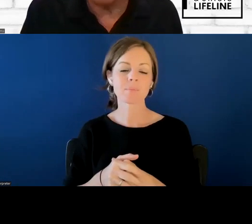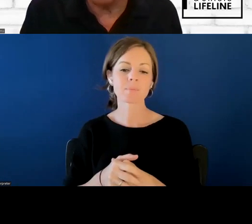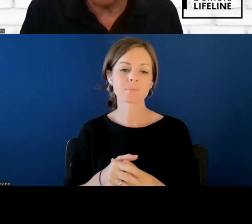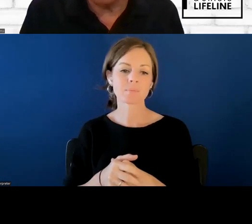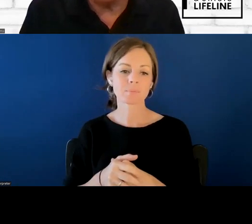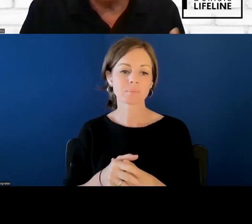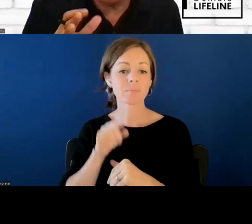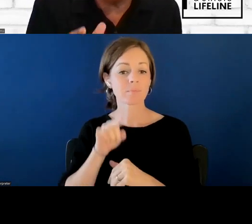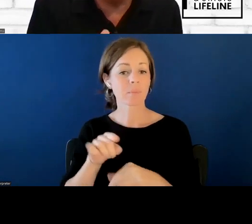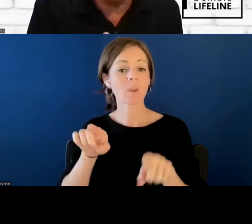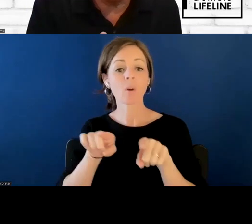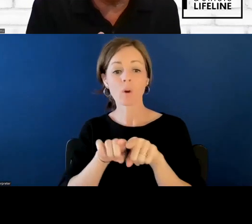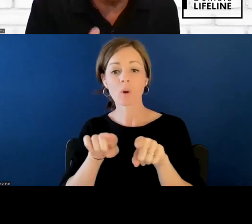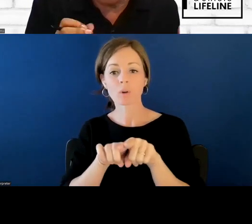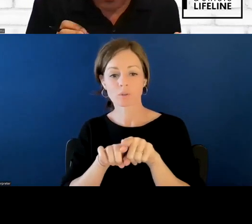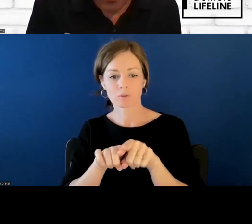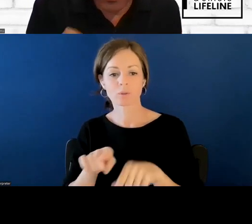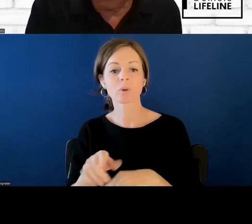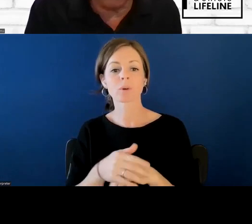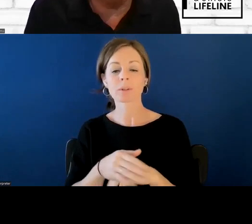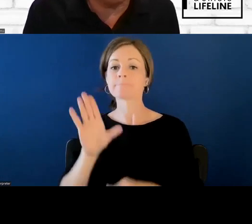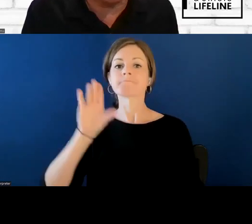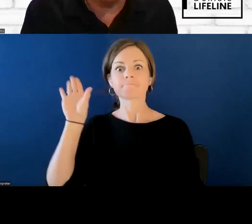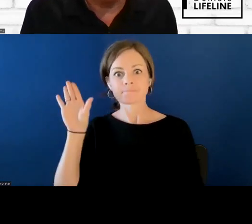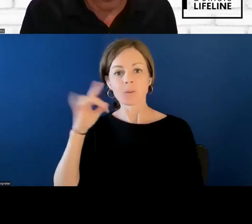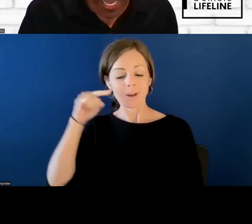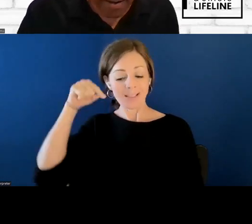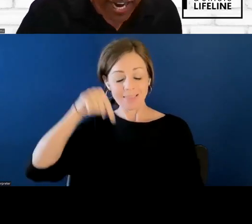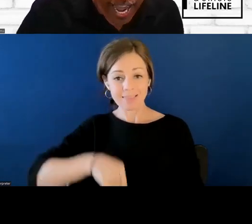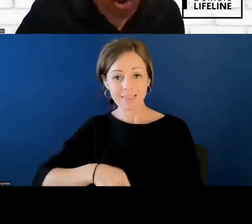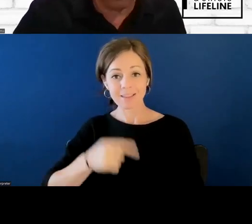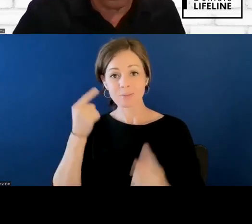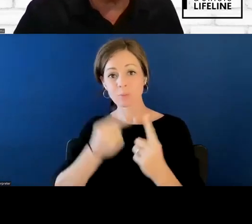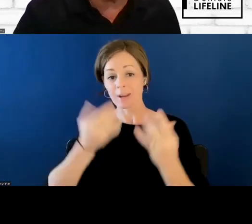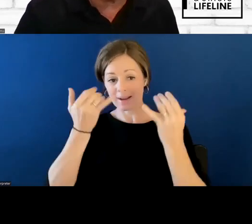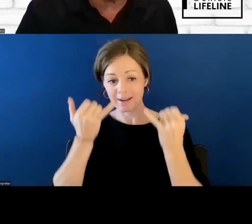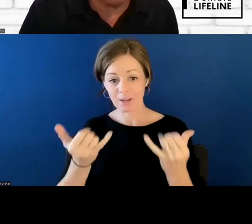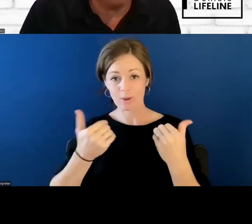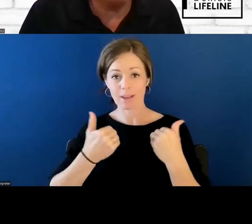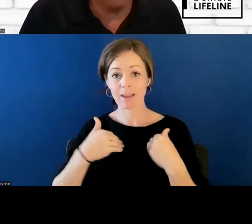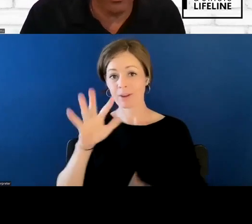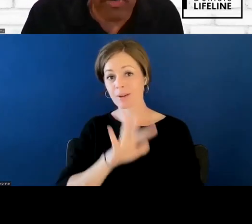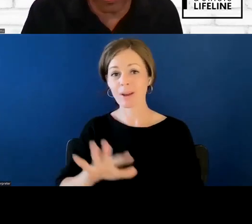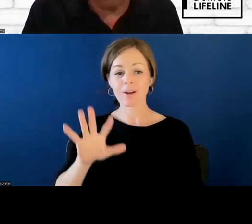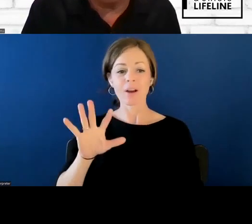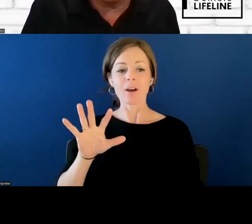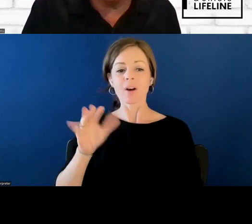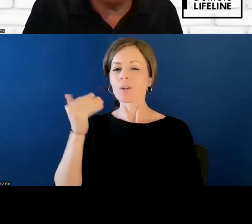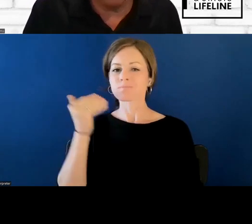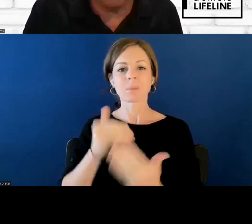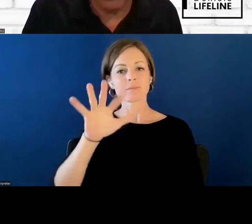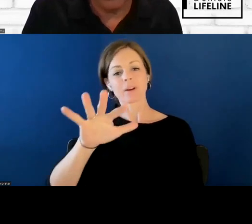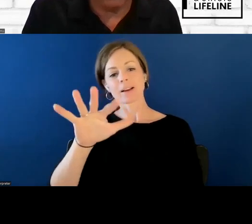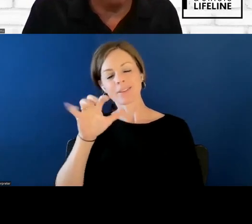is also a testimony to say that as of this point, we have now nearly 500